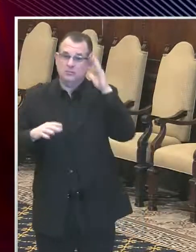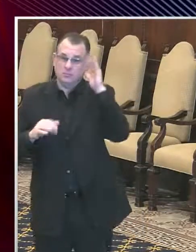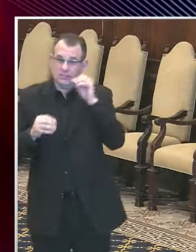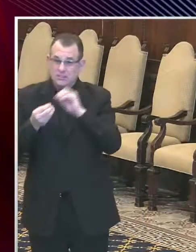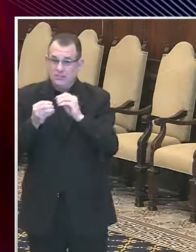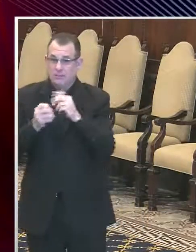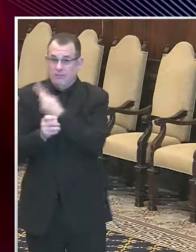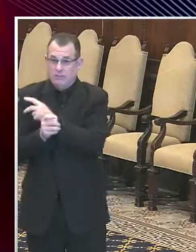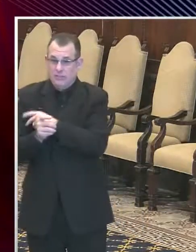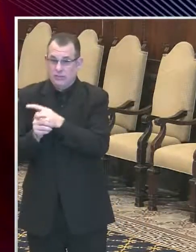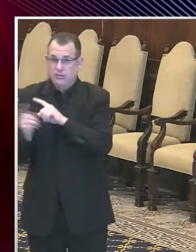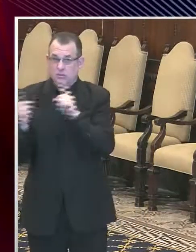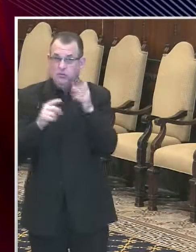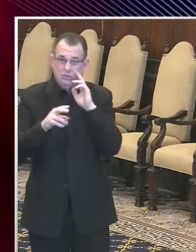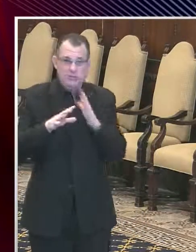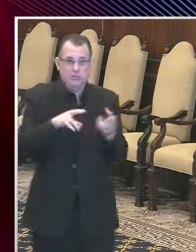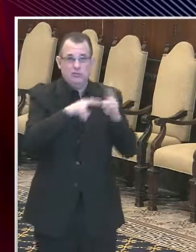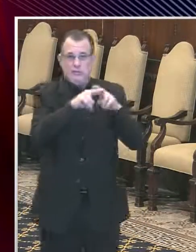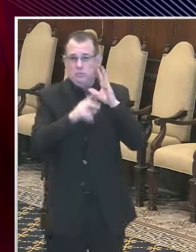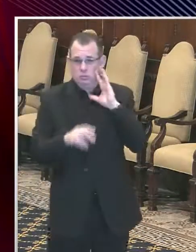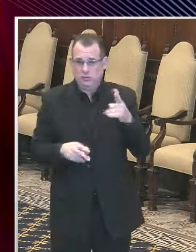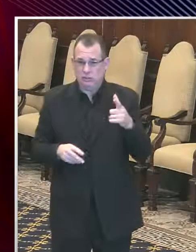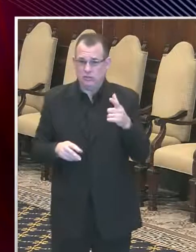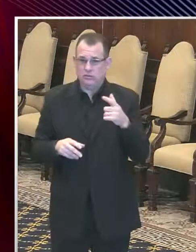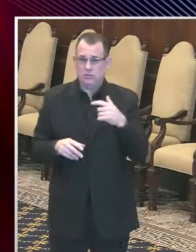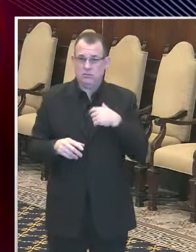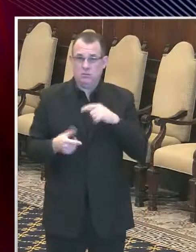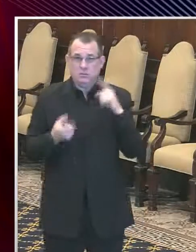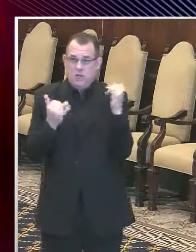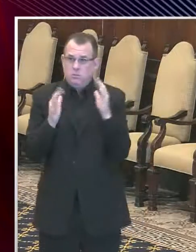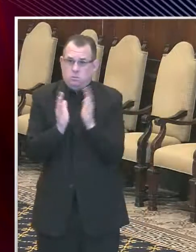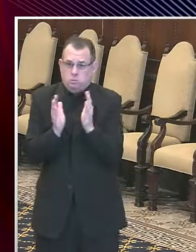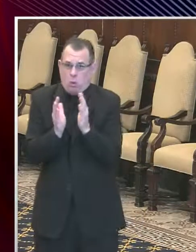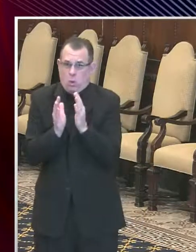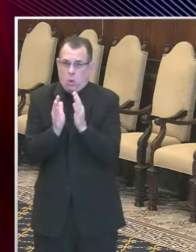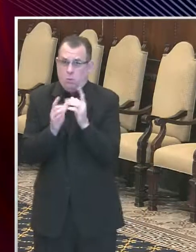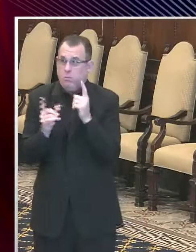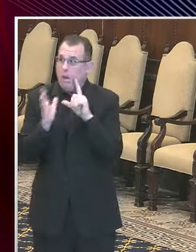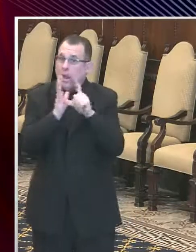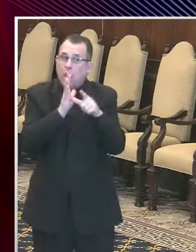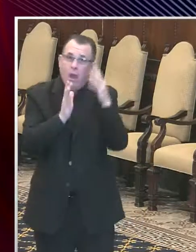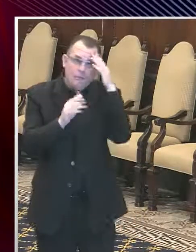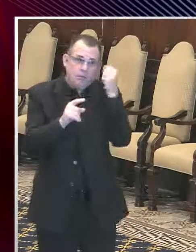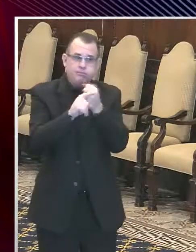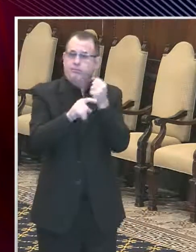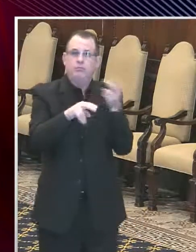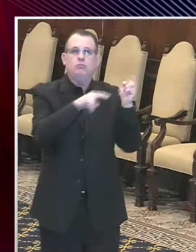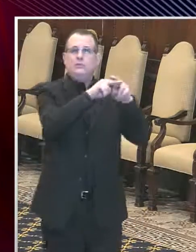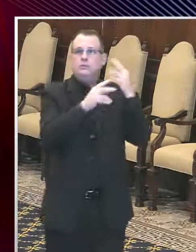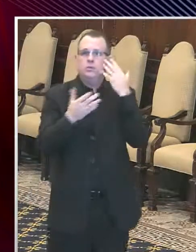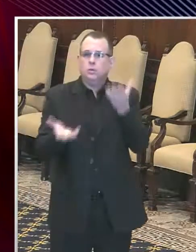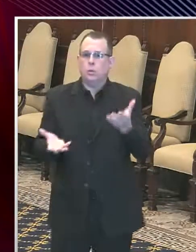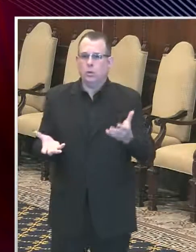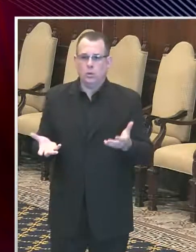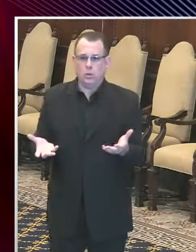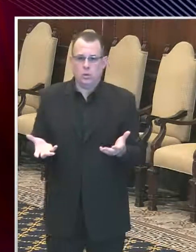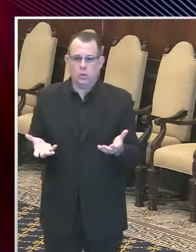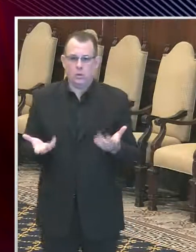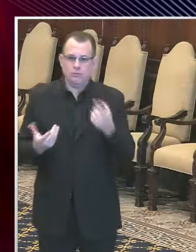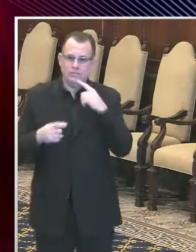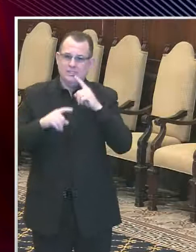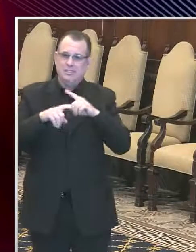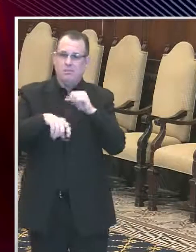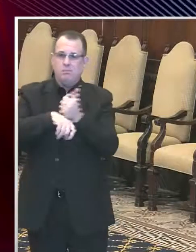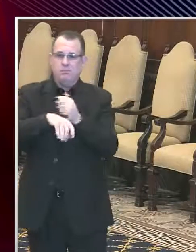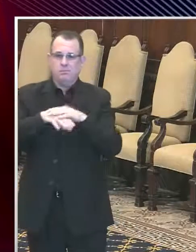small number of patients. I can't tell you how much it'll increase, whether we make it to 30, 40, 50, or make it beyond that, because that really will depend on what happens to the